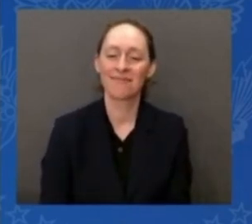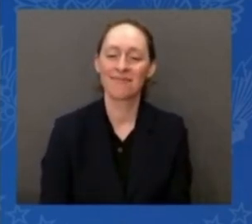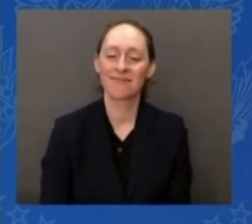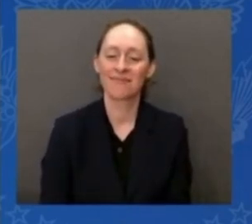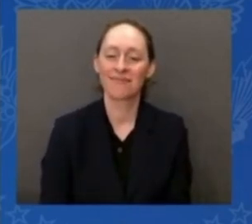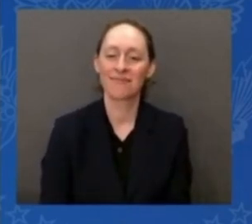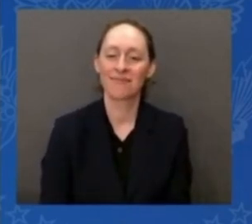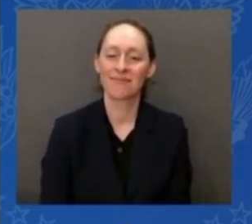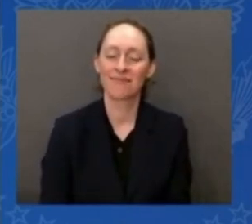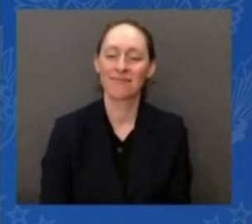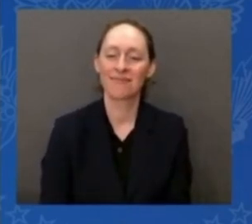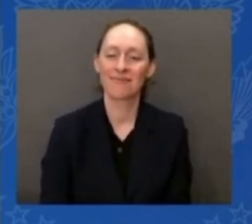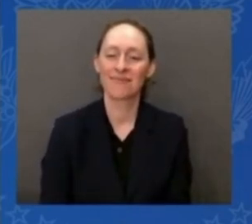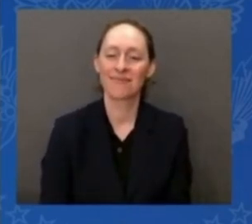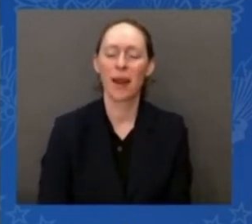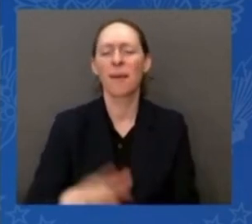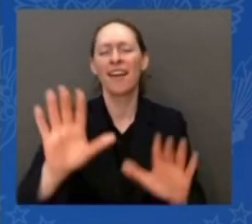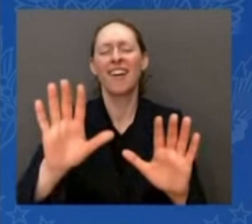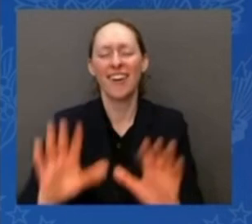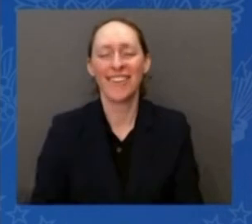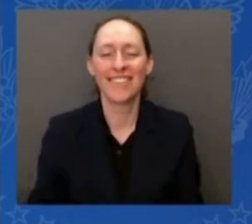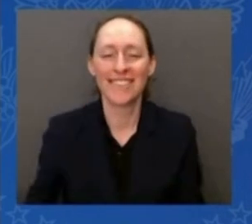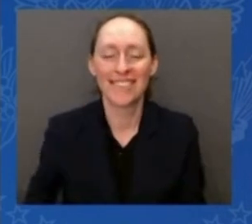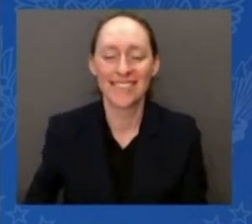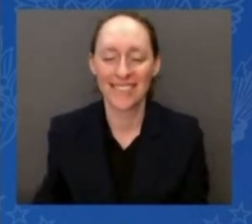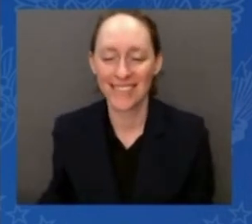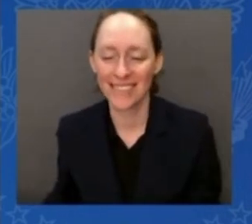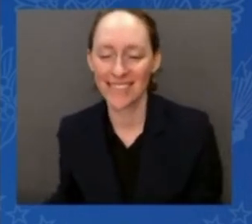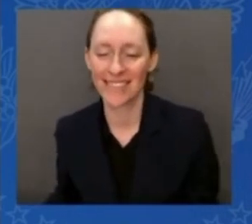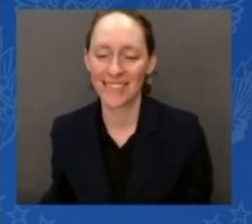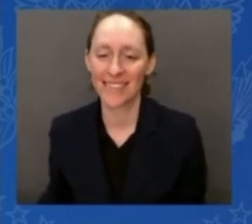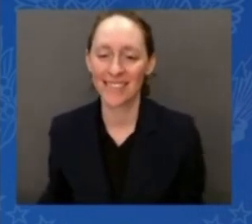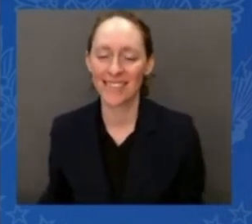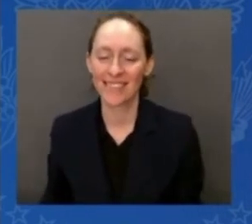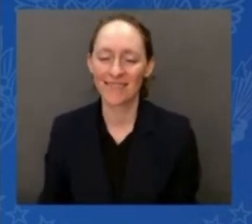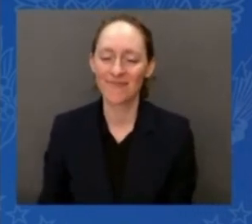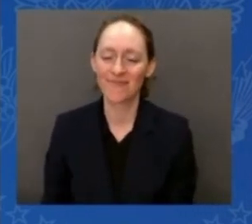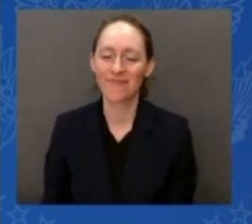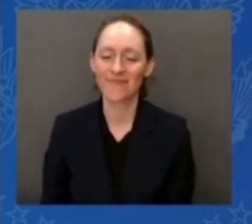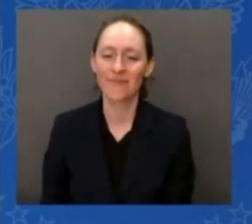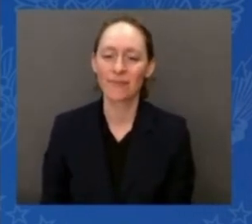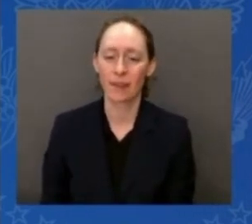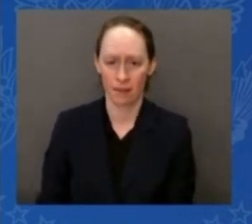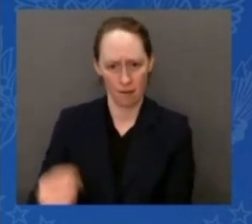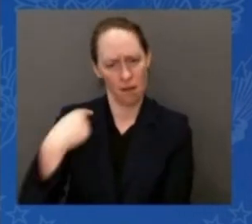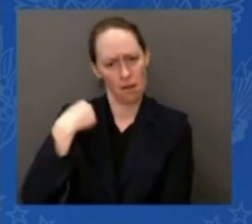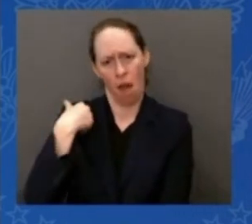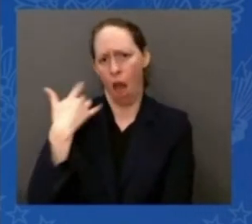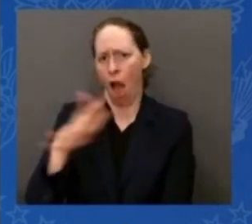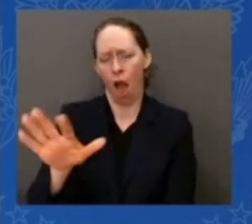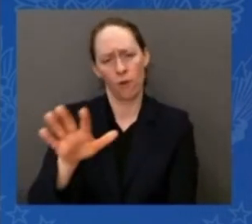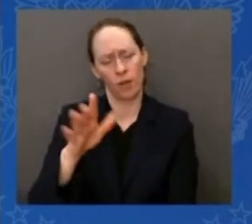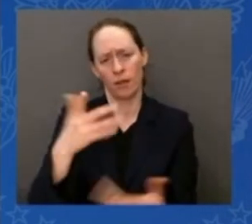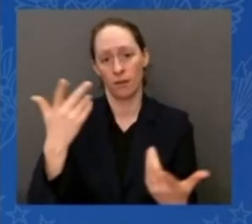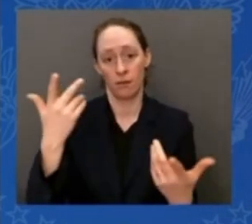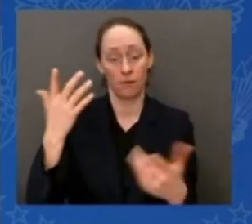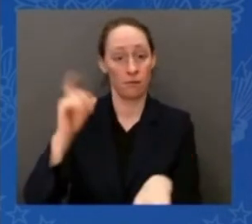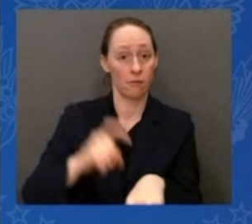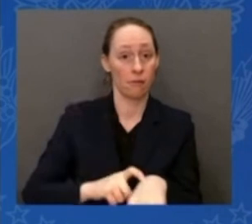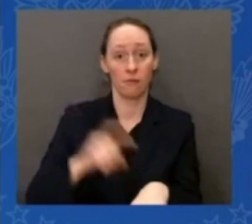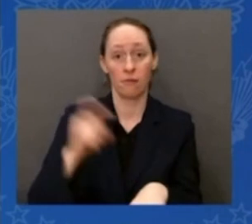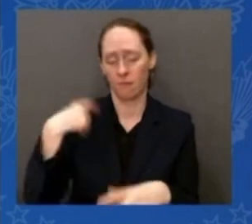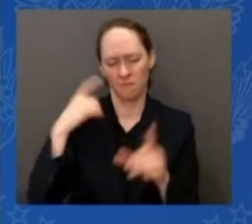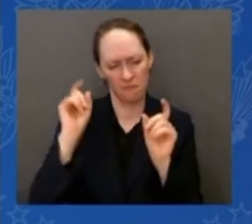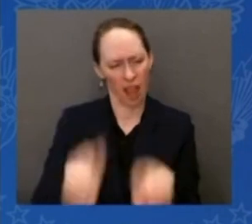matters. I promise to be the most pro-union president in presidential history. I'm going to put this down.